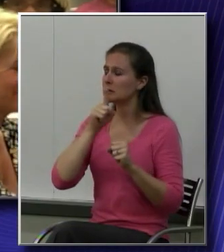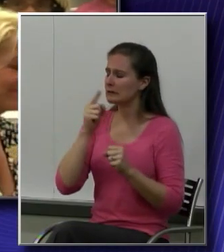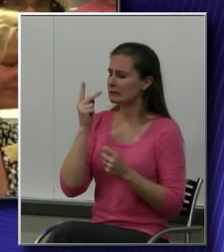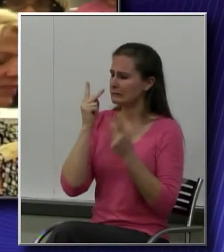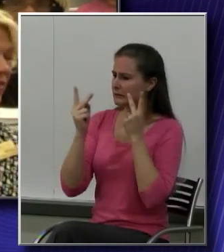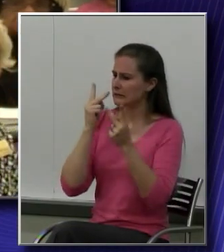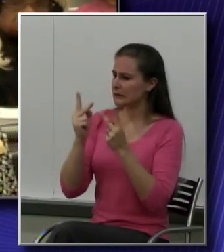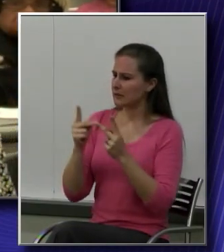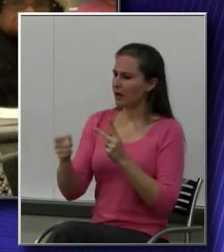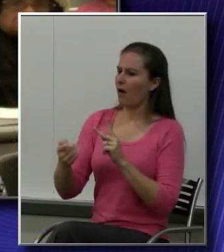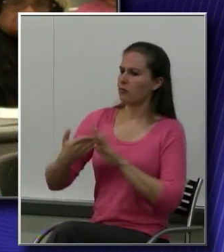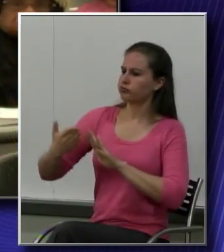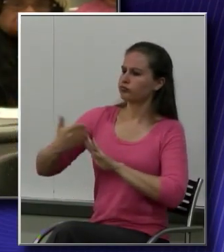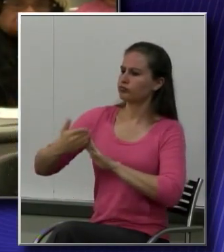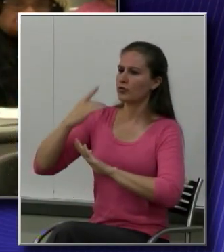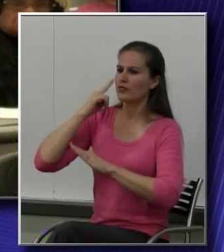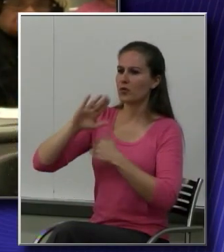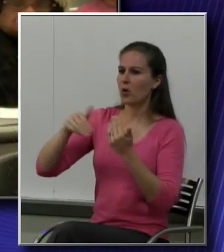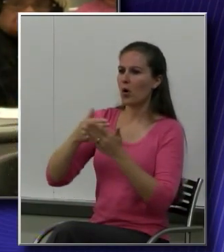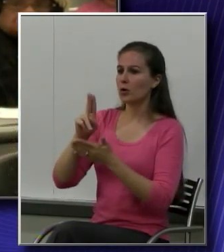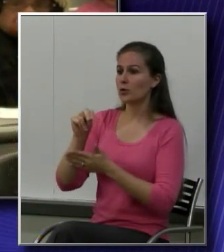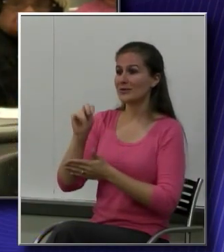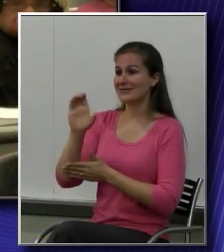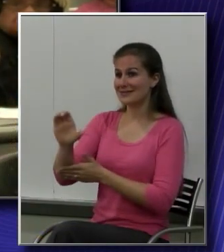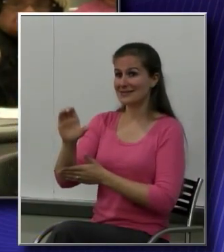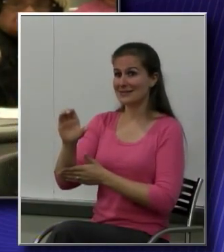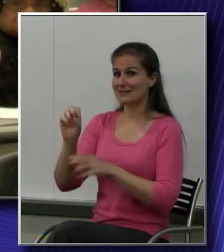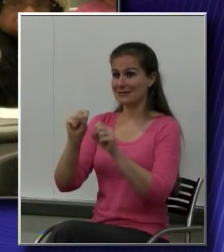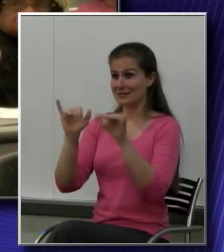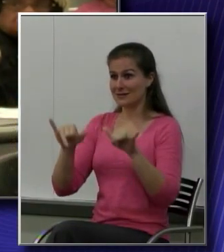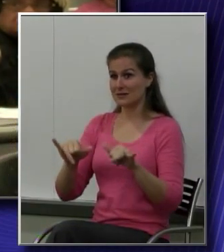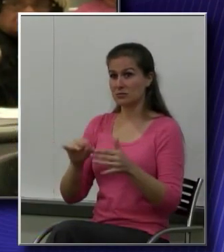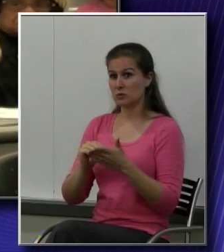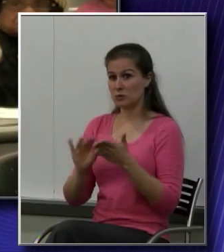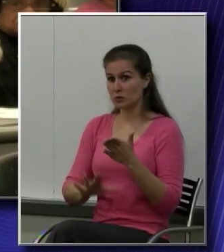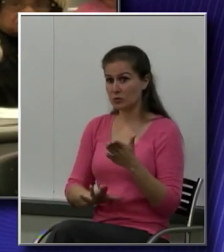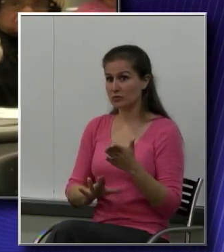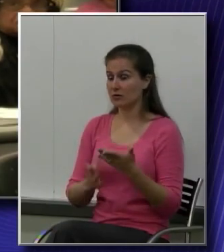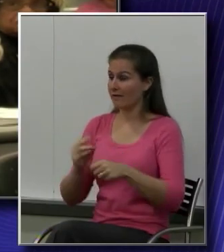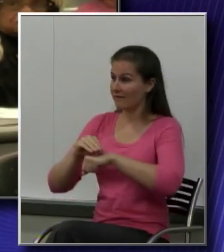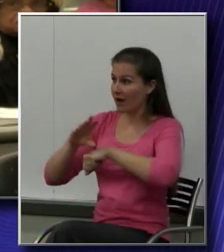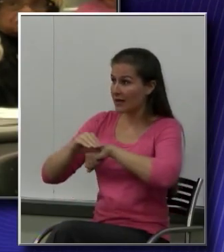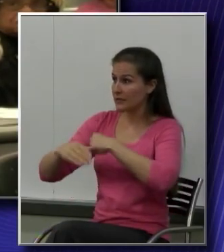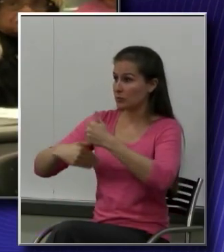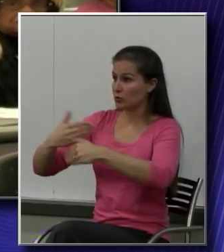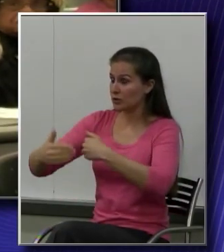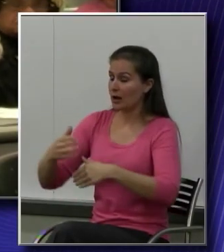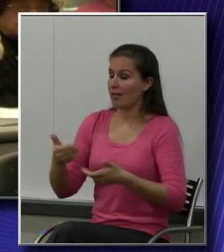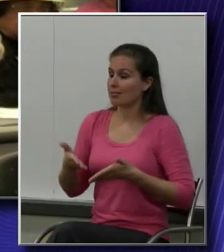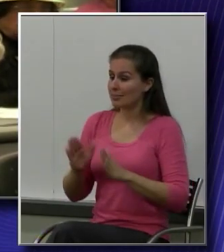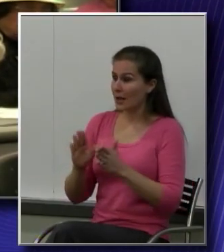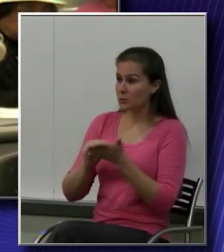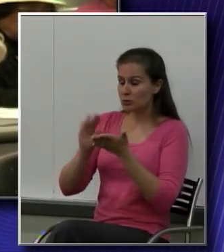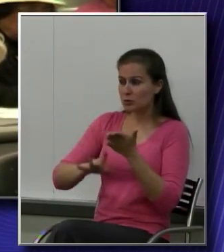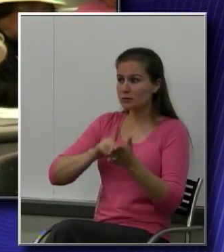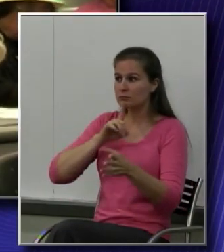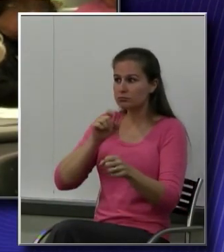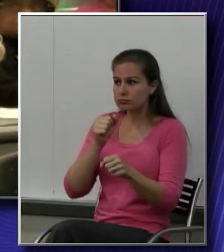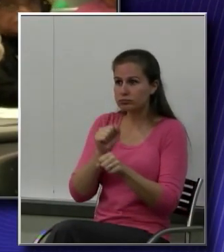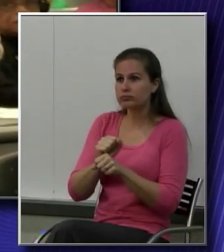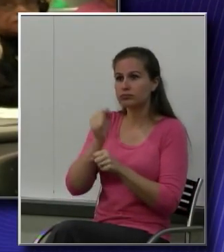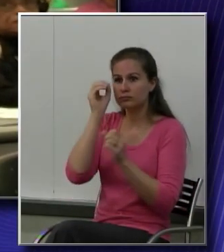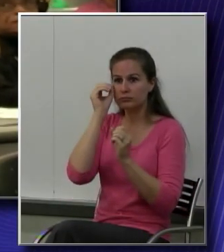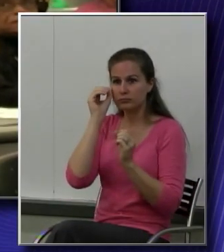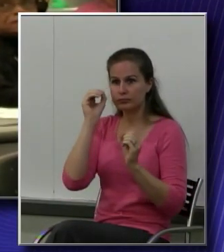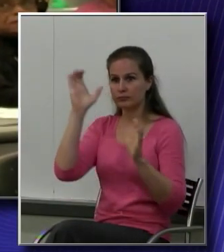and success rates of all UNC system institutions, advising procedures, to allow for students to be fully aware of requirements needed